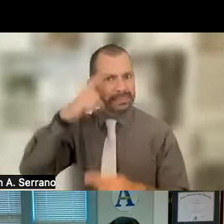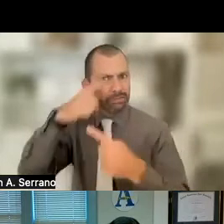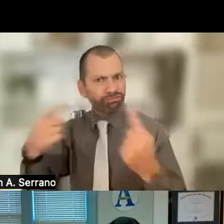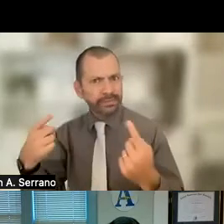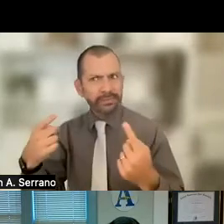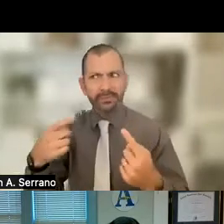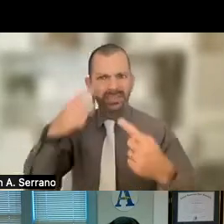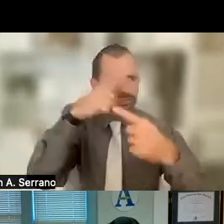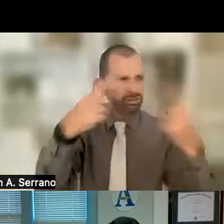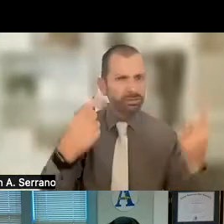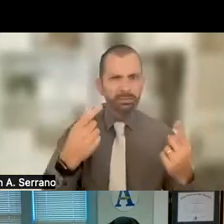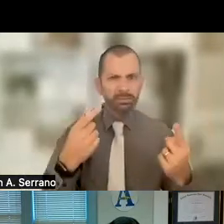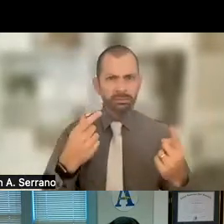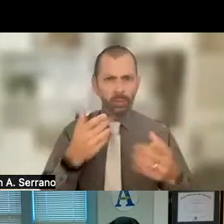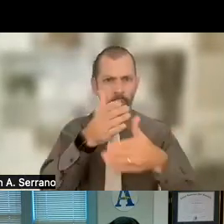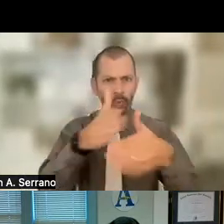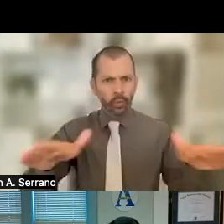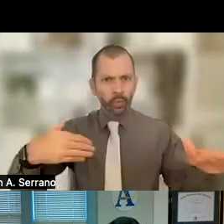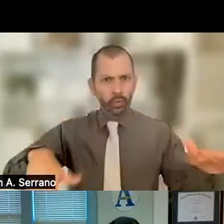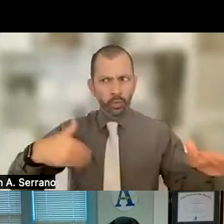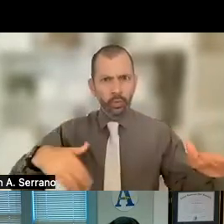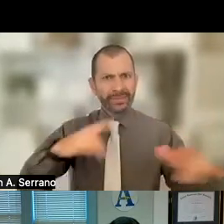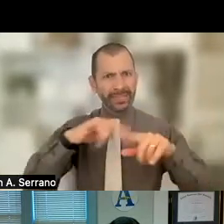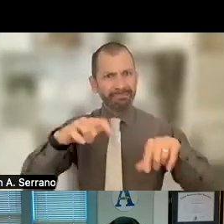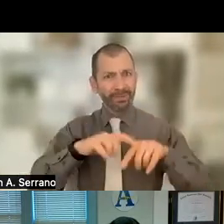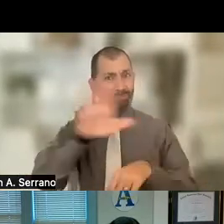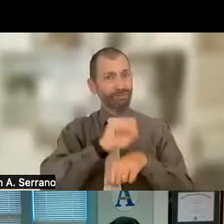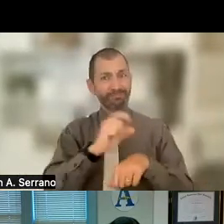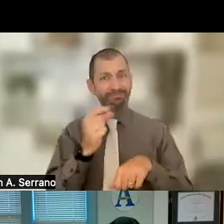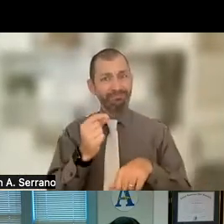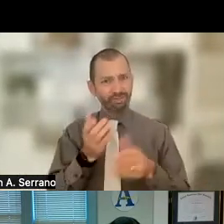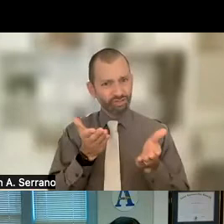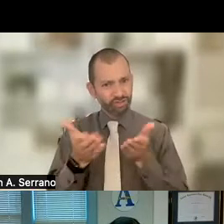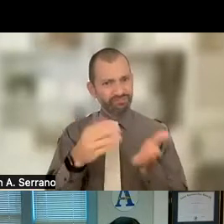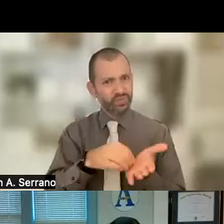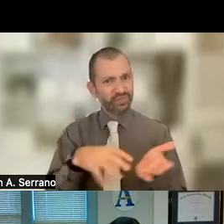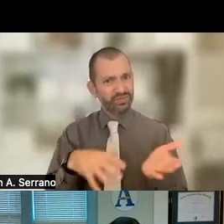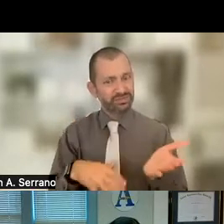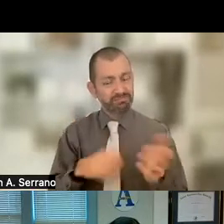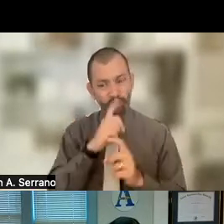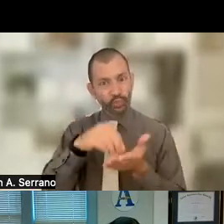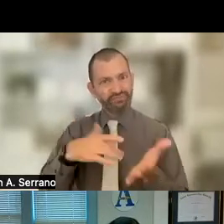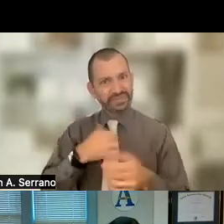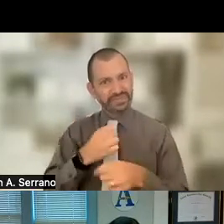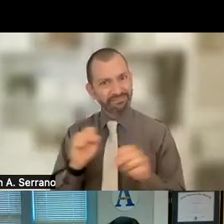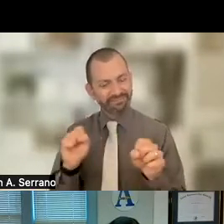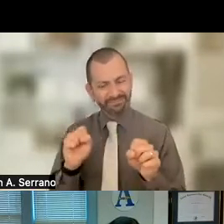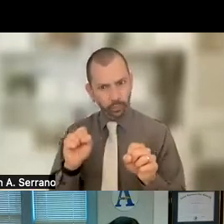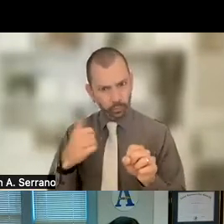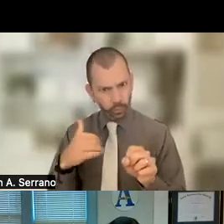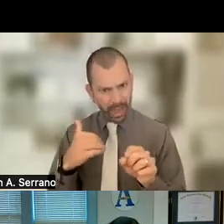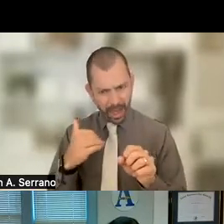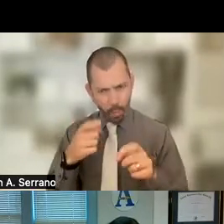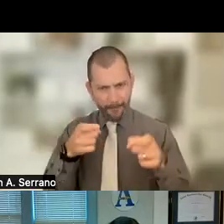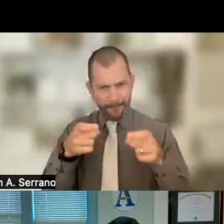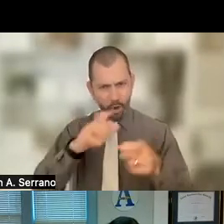maybe families disagree, or there's disagreement at the legislative level. And all of these disagreements can be divisive when we should all be working